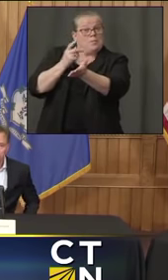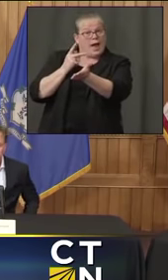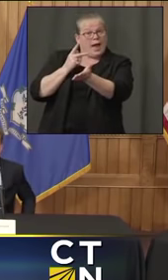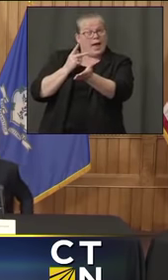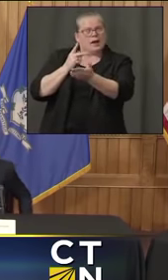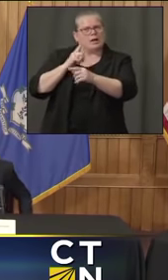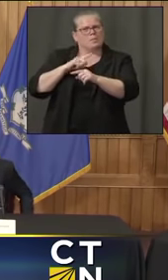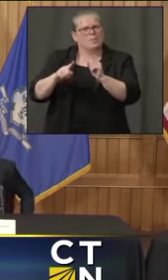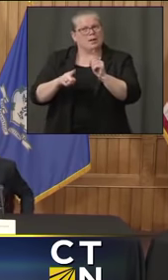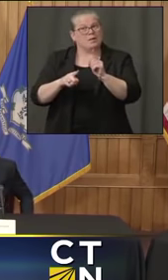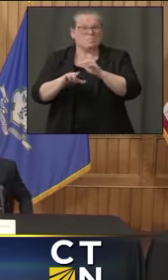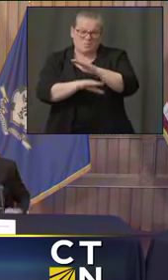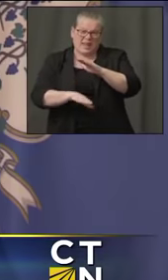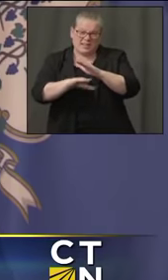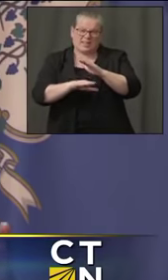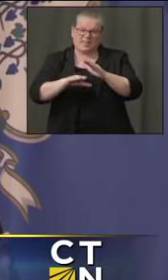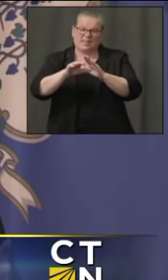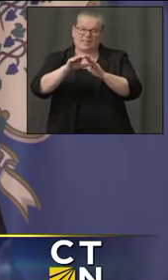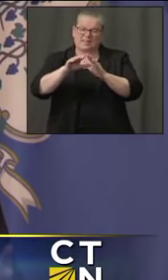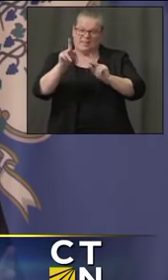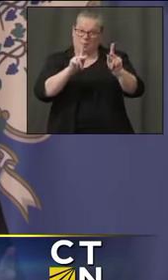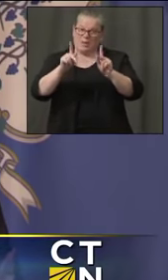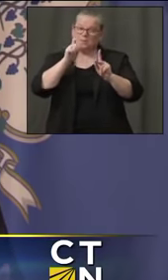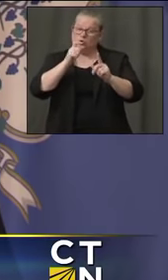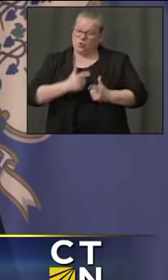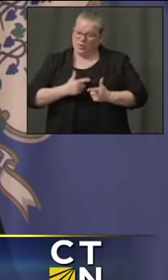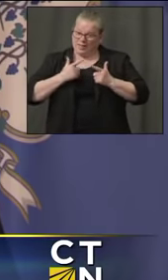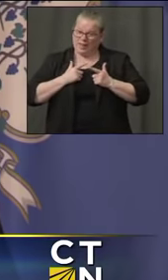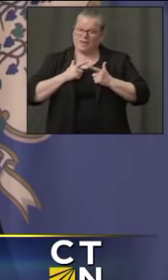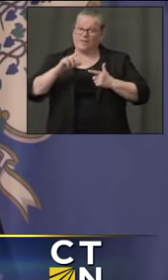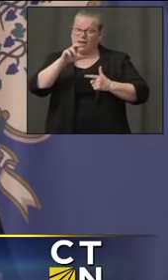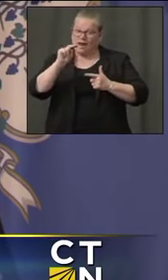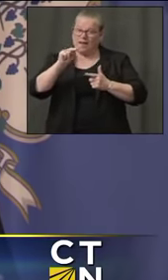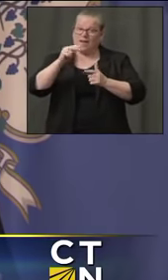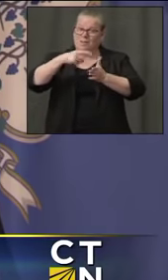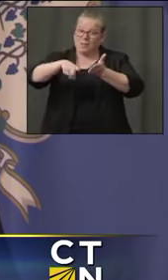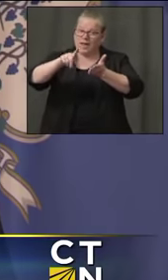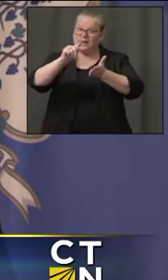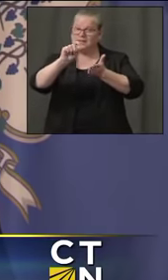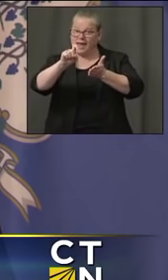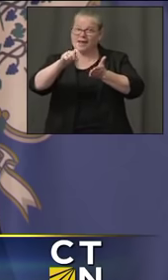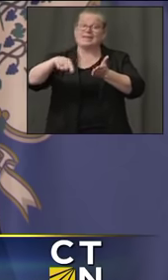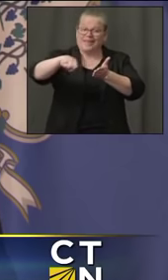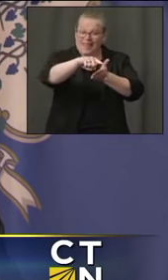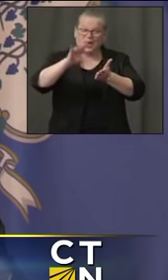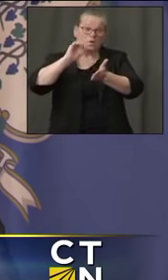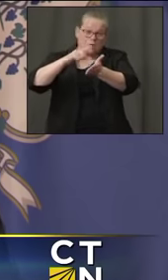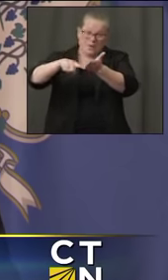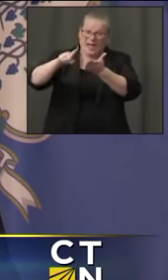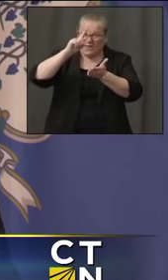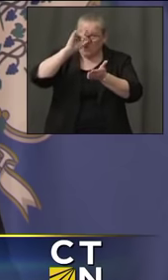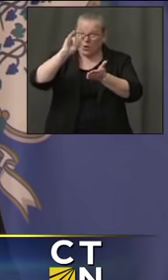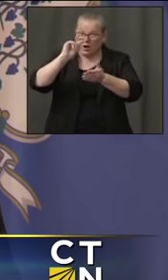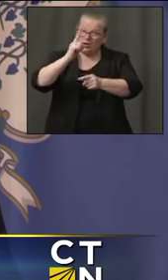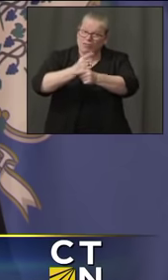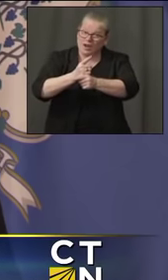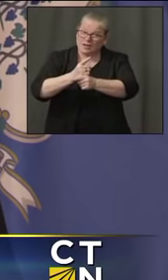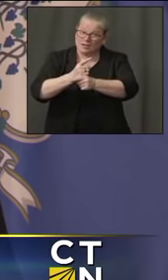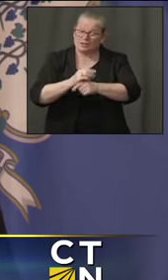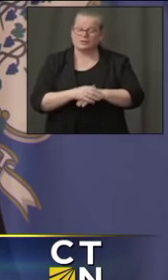Tony. Look, the feds have dished out about several $1 trillion. We're looking at a $1